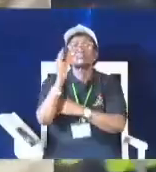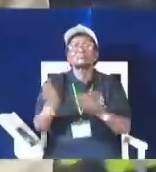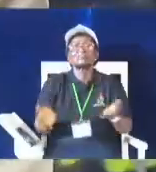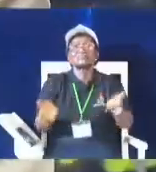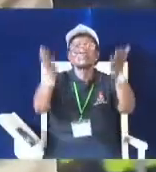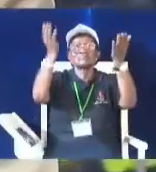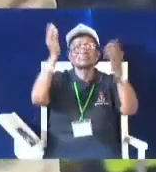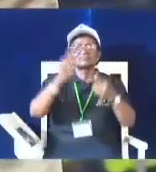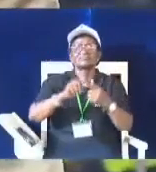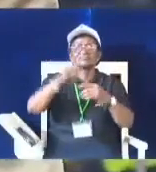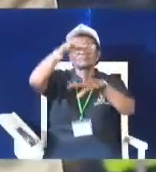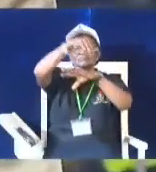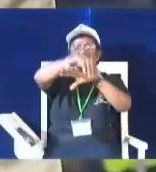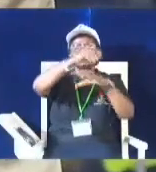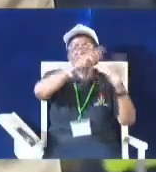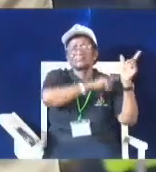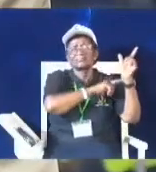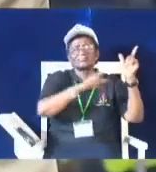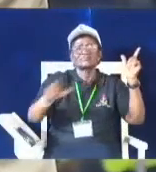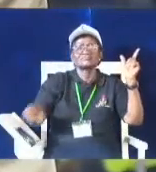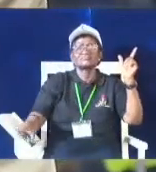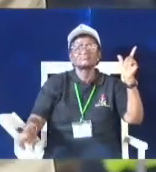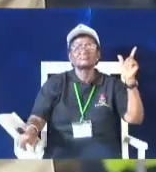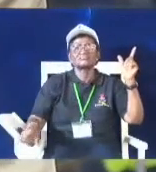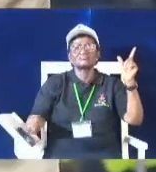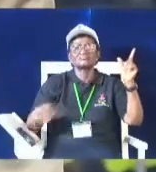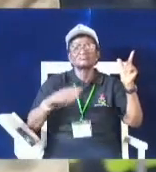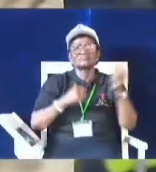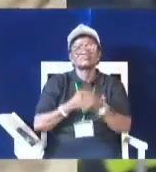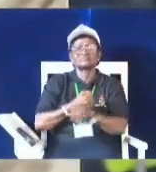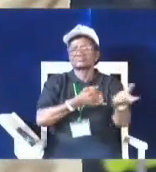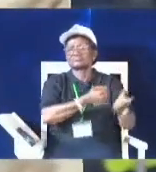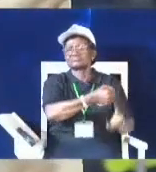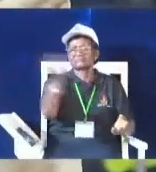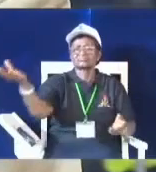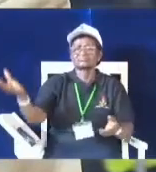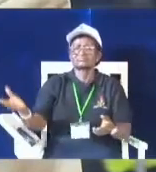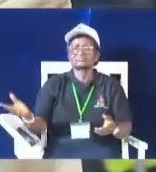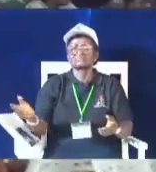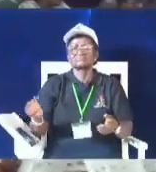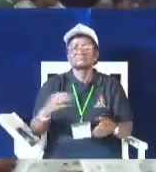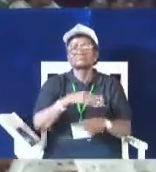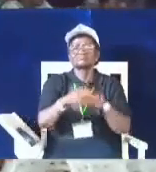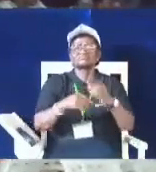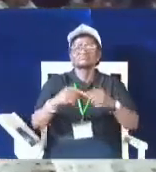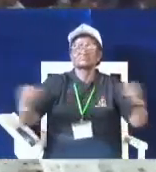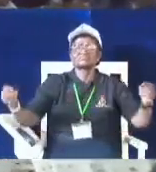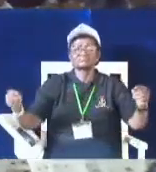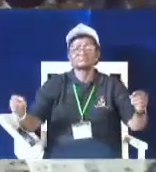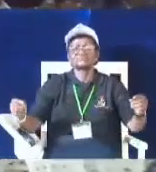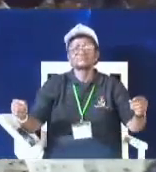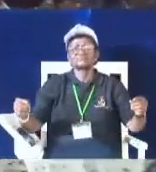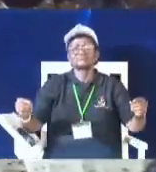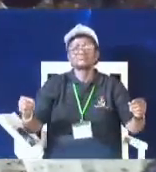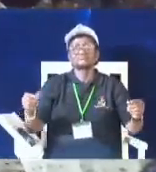Arise tonight, Lord, and scatter all the enemies of your children.